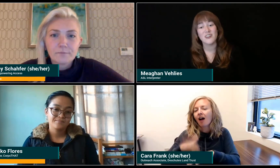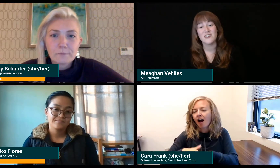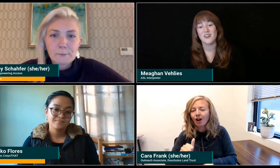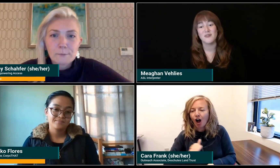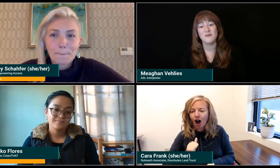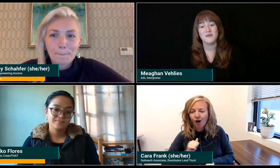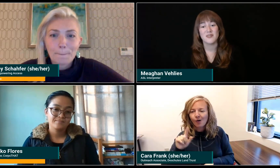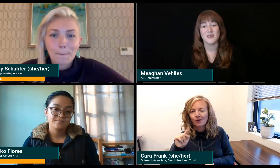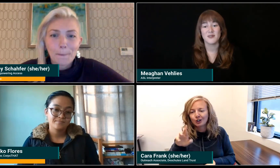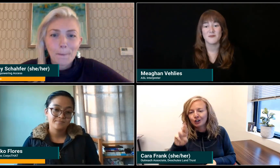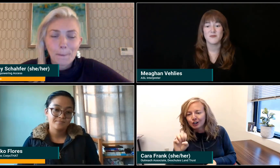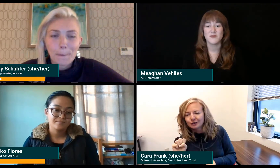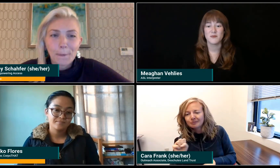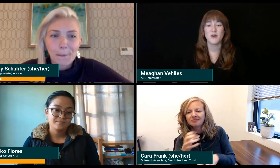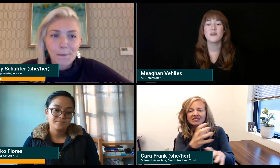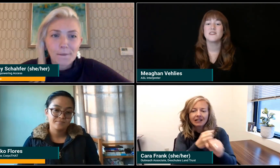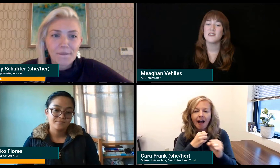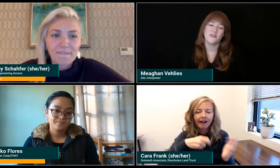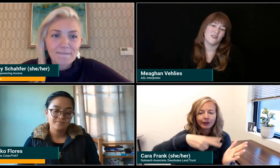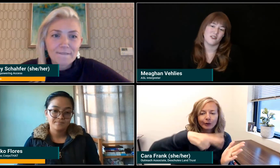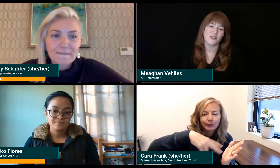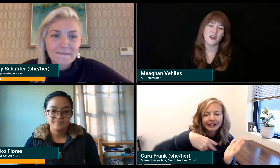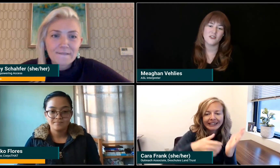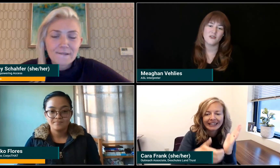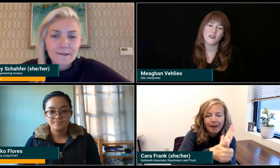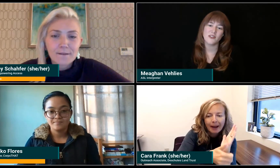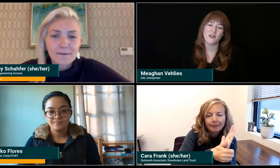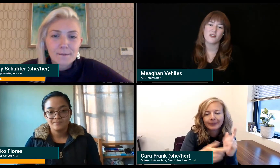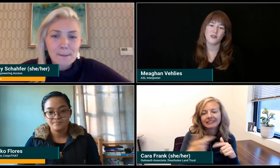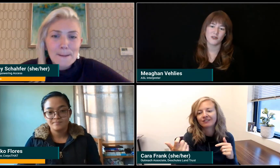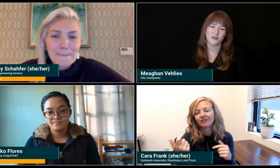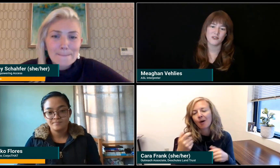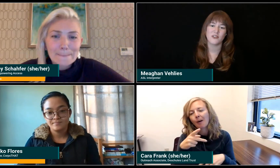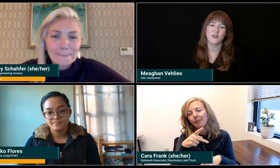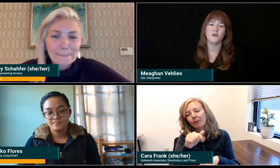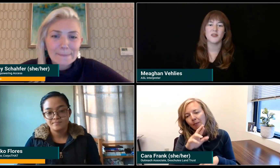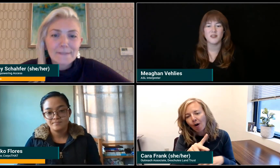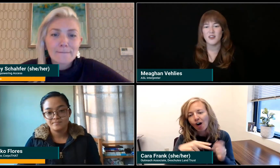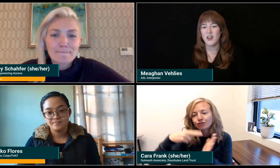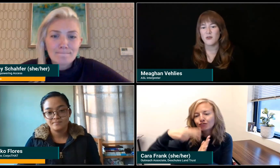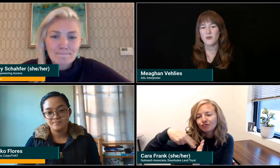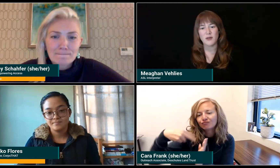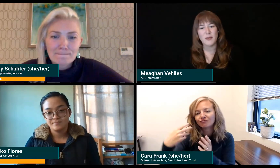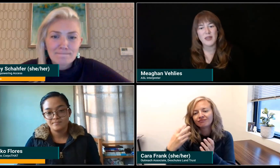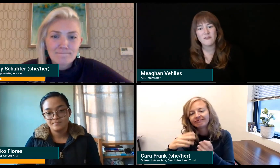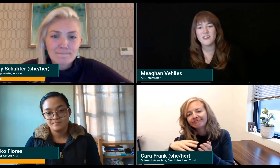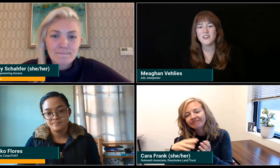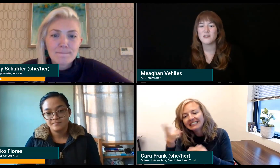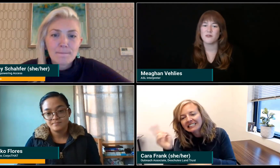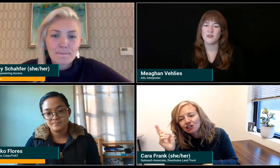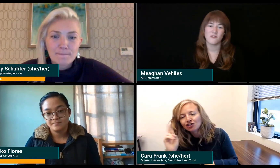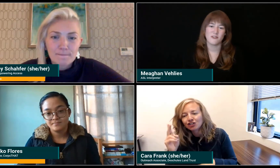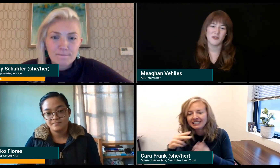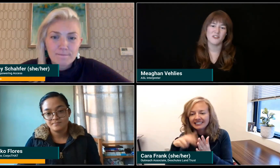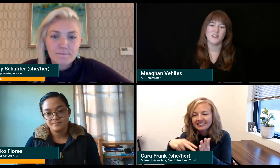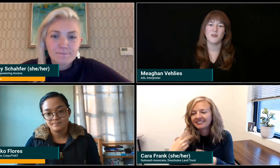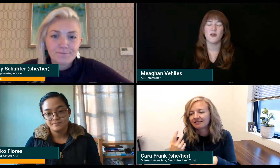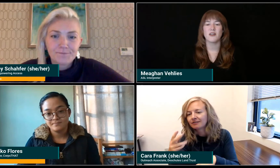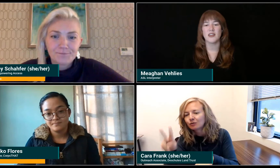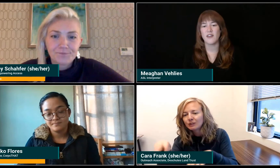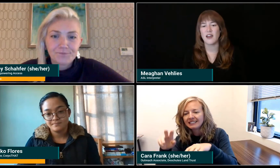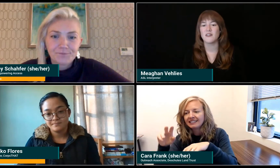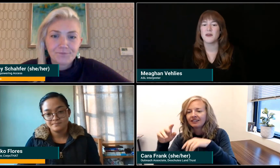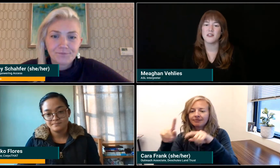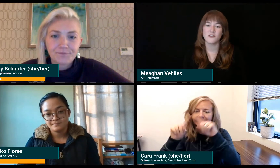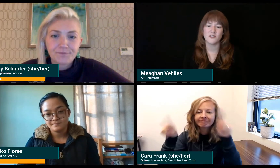did have a great time, but we did have to, kind of do everything on our own. So we read pamphlets, we read information that the